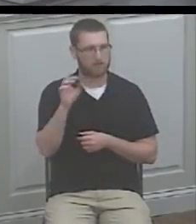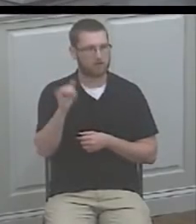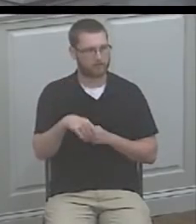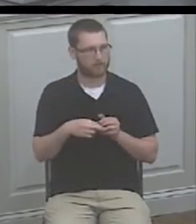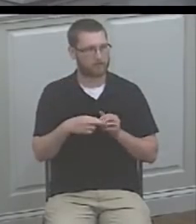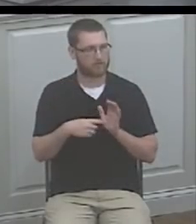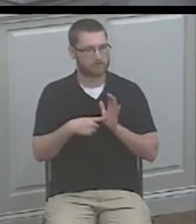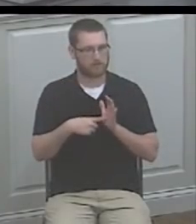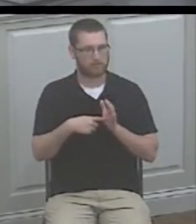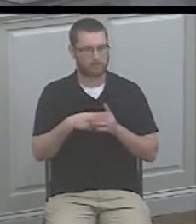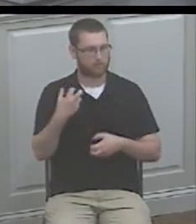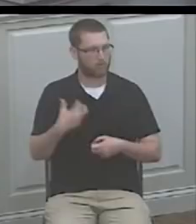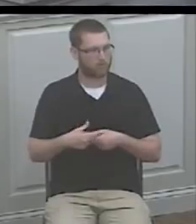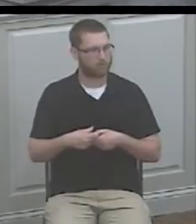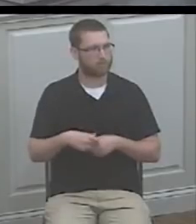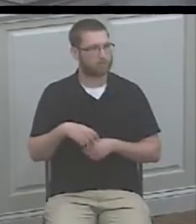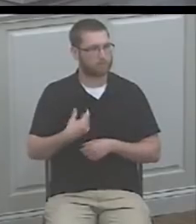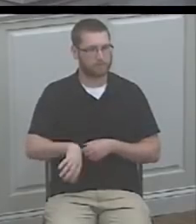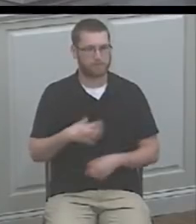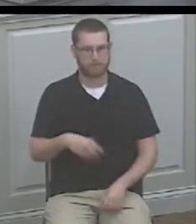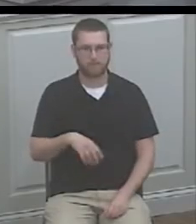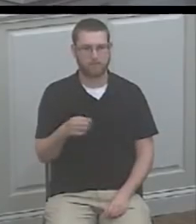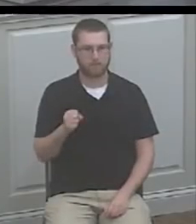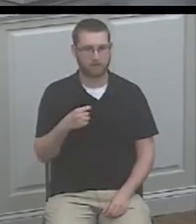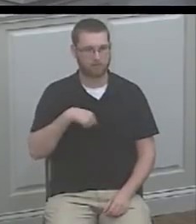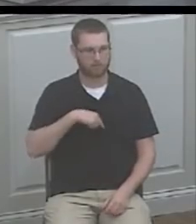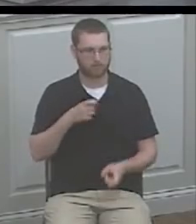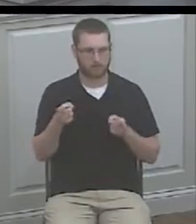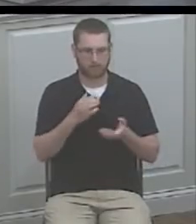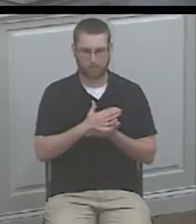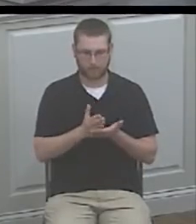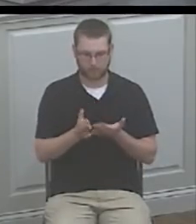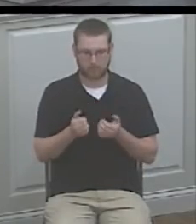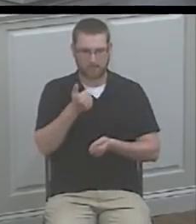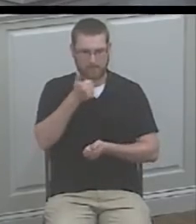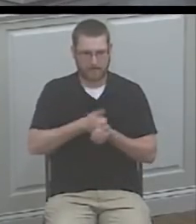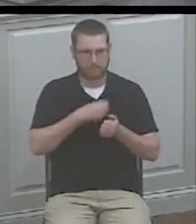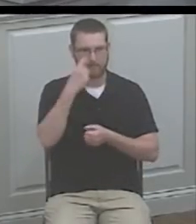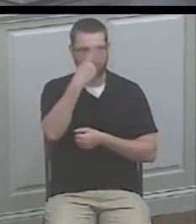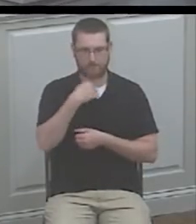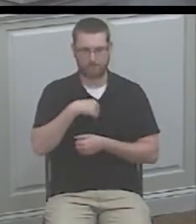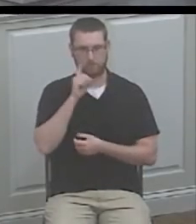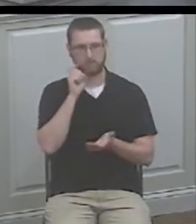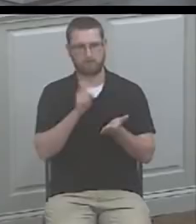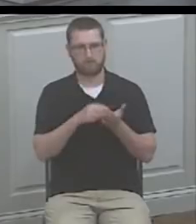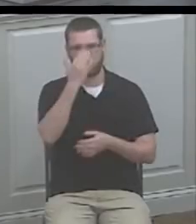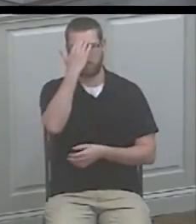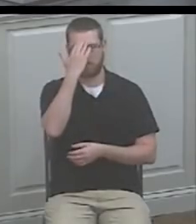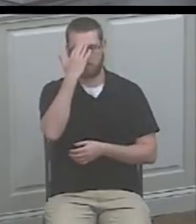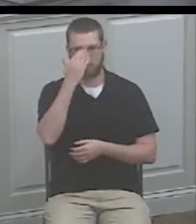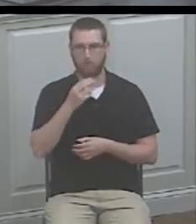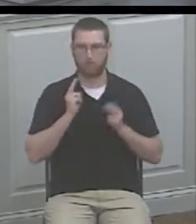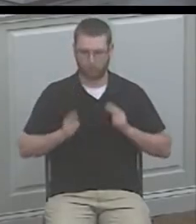But it was tough. And when we deal with the budget, every face that we know that puts on that